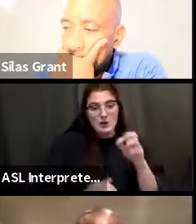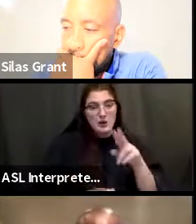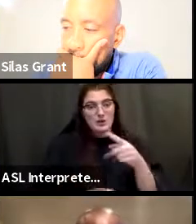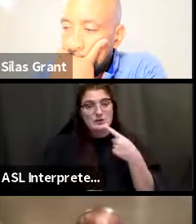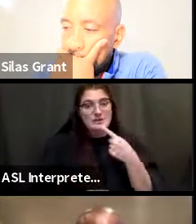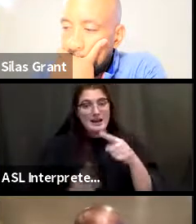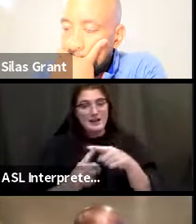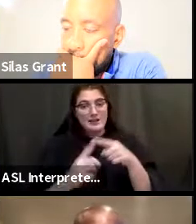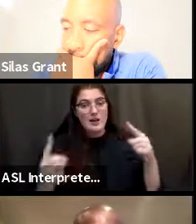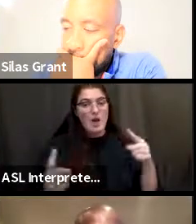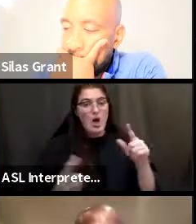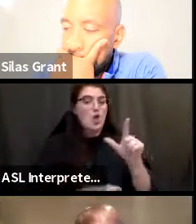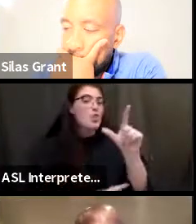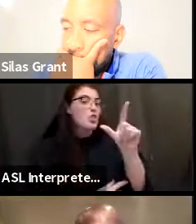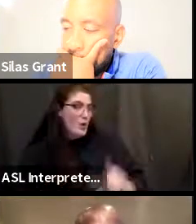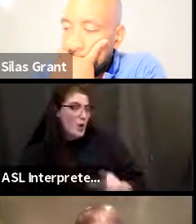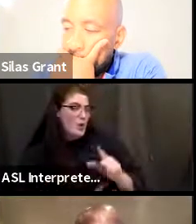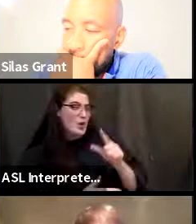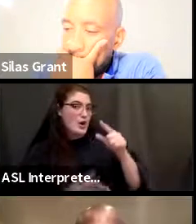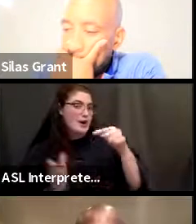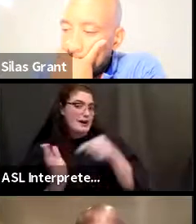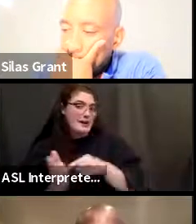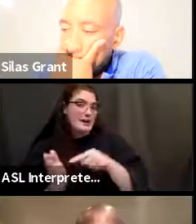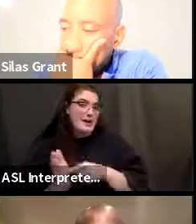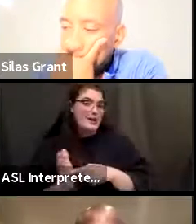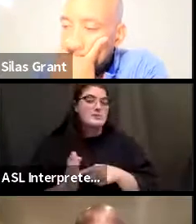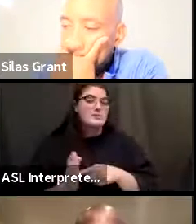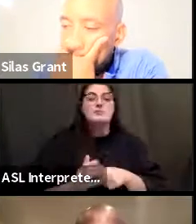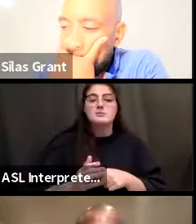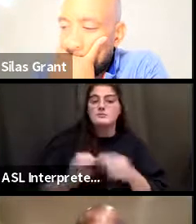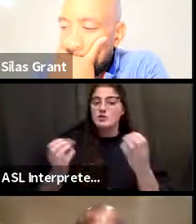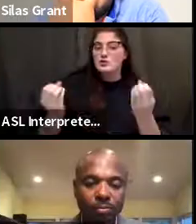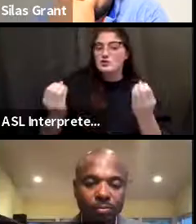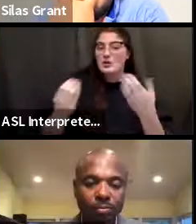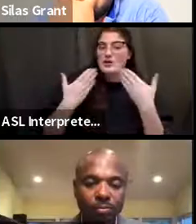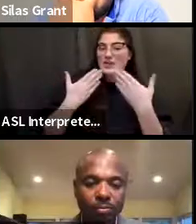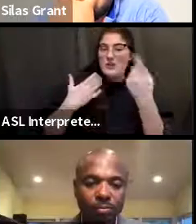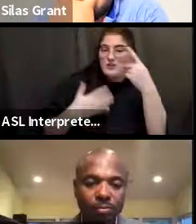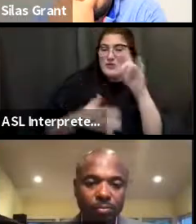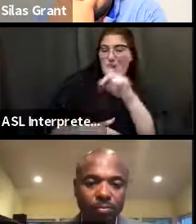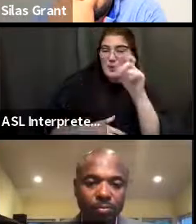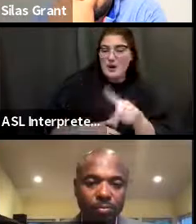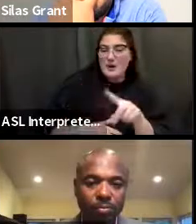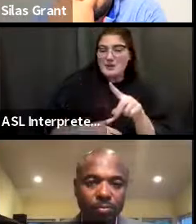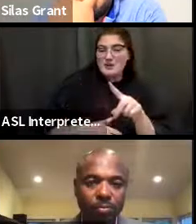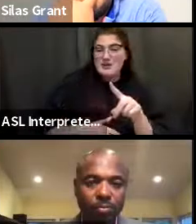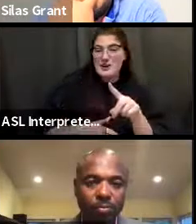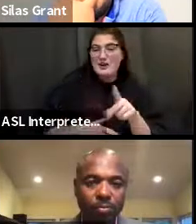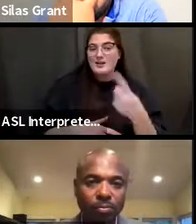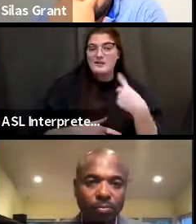Lower incomes should be able to apply for affordable. So thank you for that question. And so